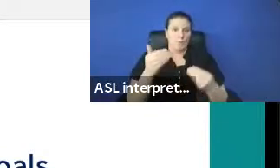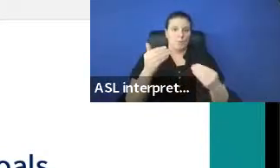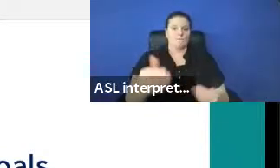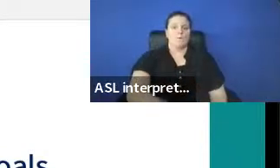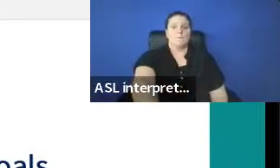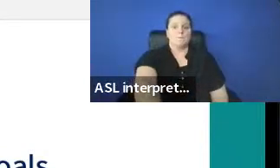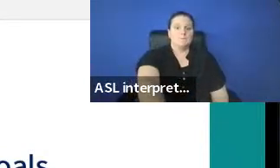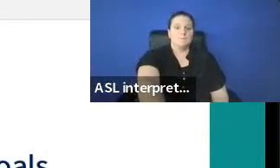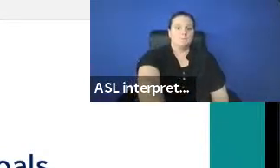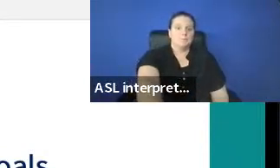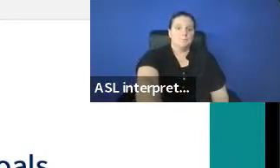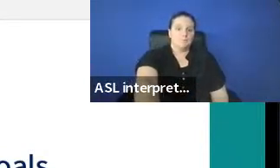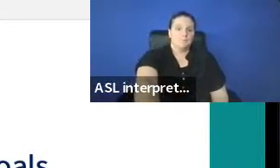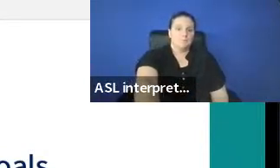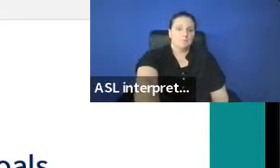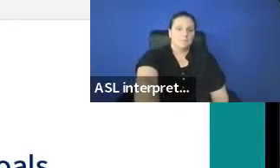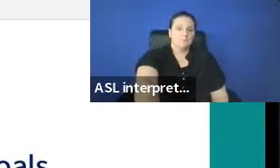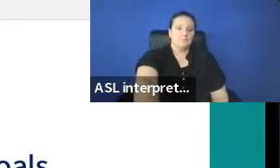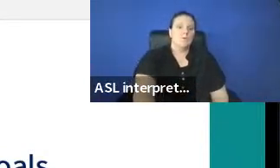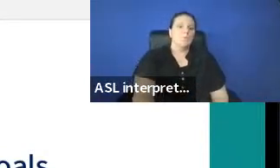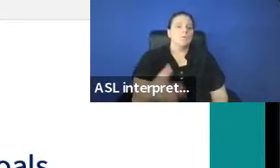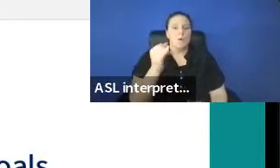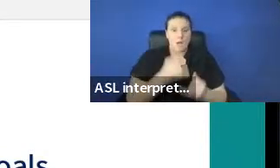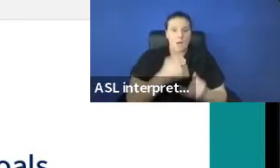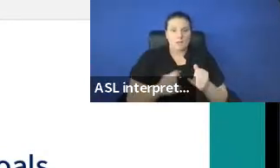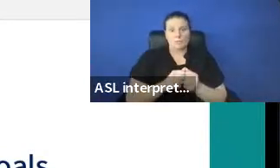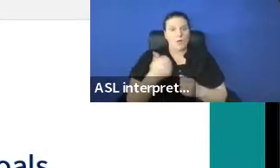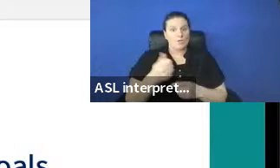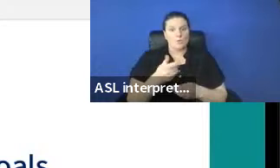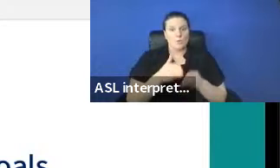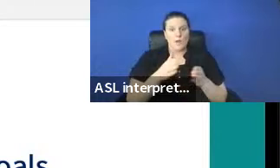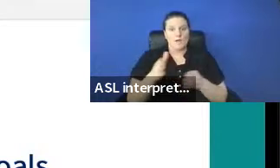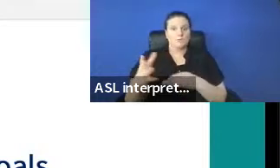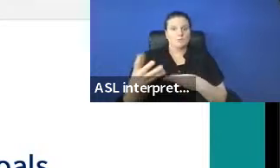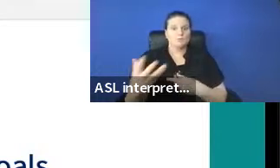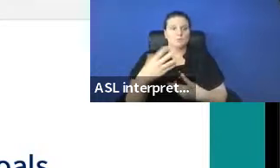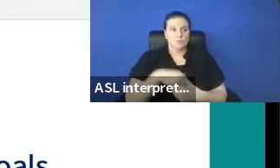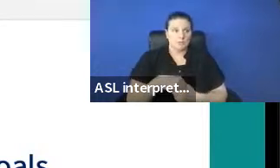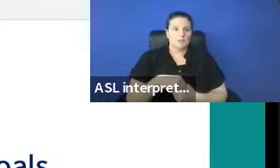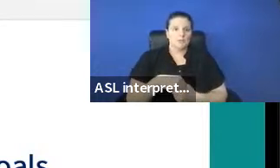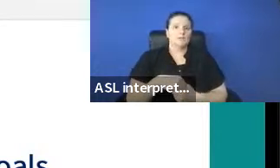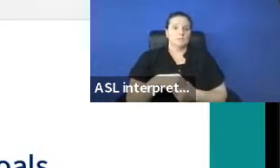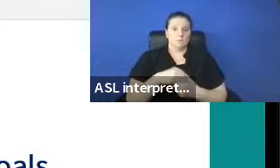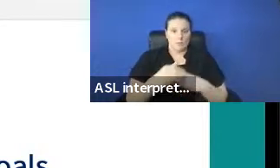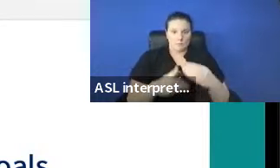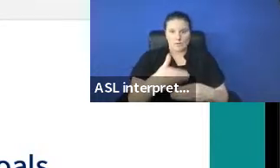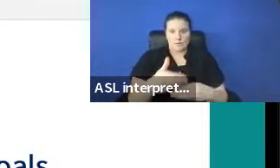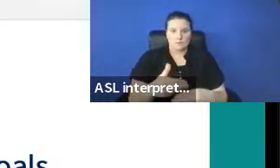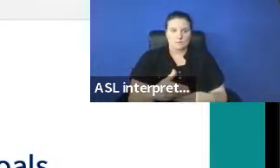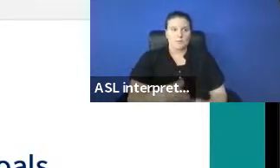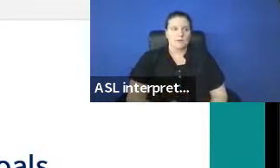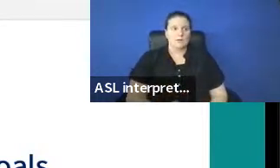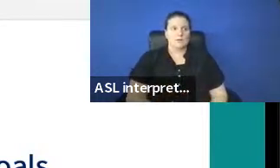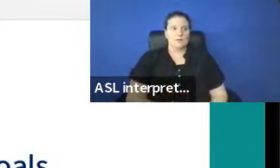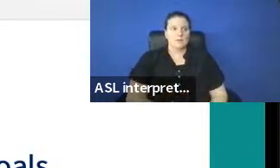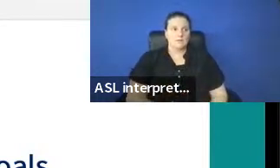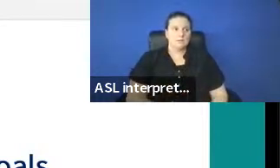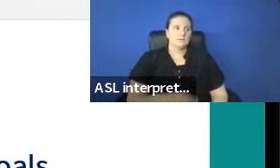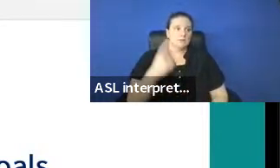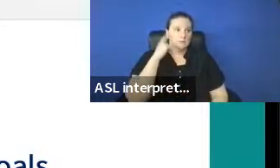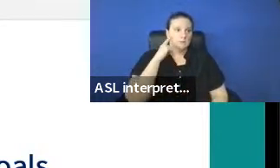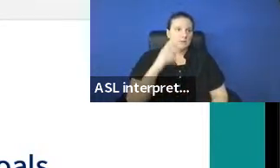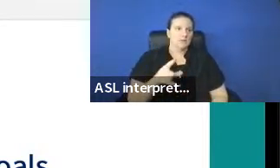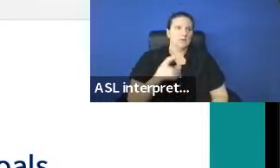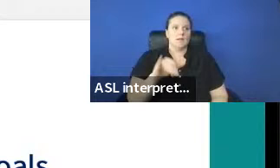we'll end with the other ways to engage with the process by way of